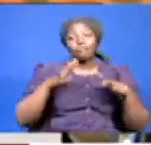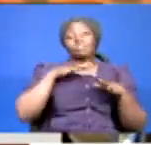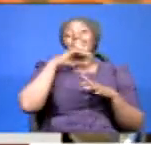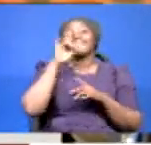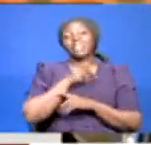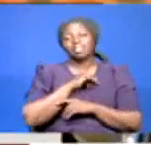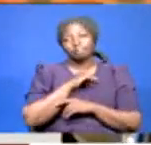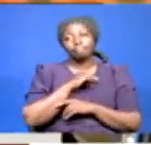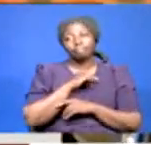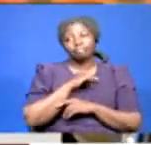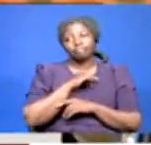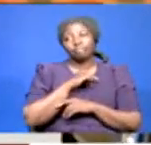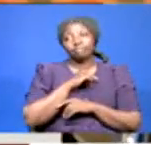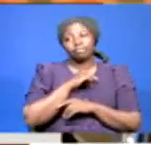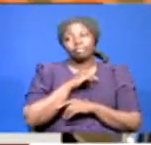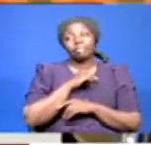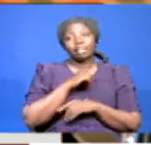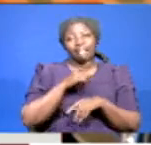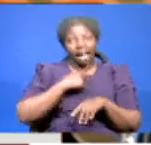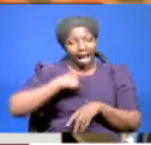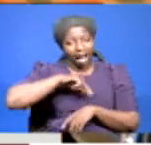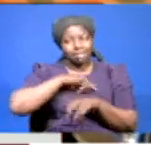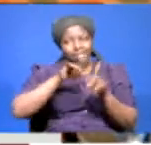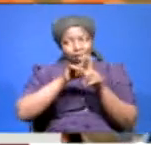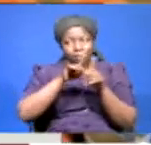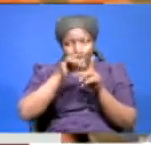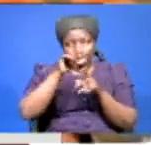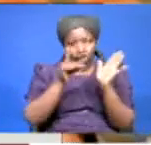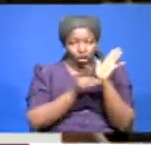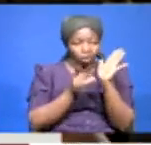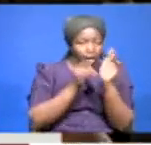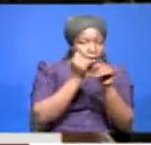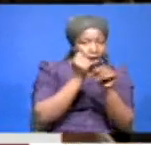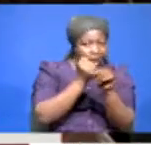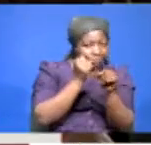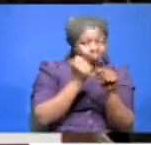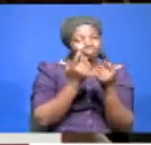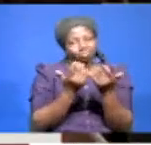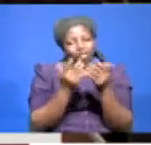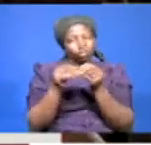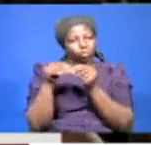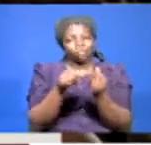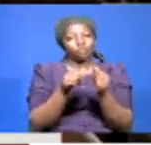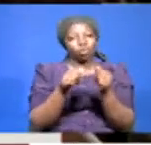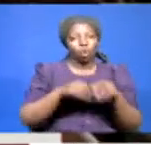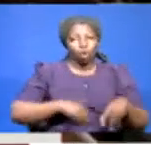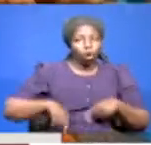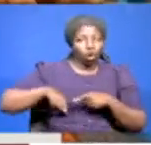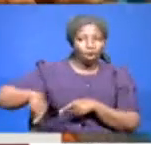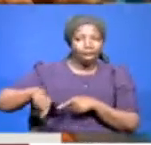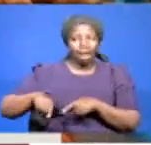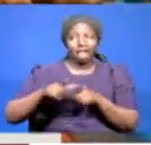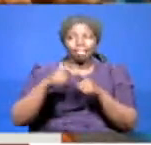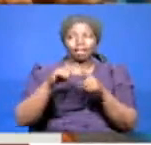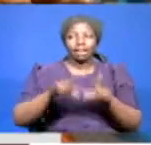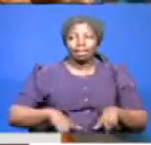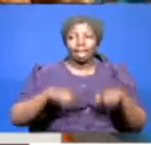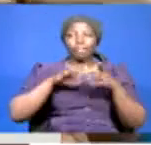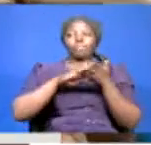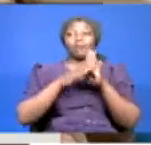daktari, kazi itakuwa rahisi. Tumalize kolera, maisha turudi ya kawaida. While in a meeting with landlords in Kayole, the area